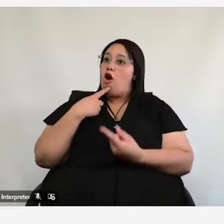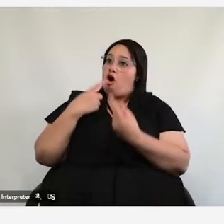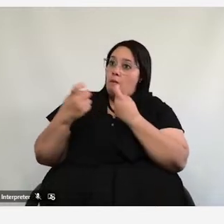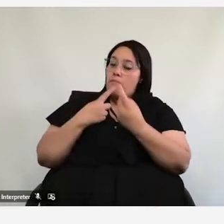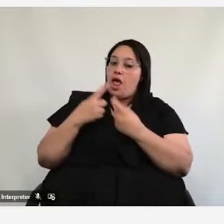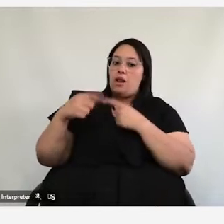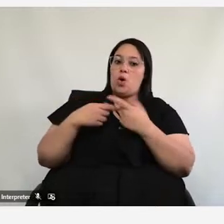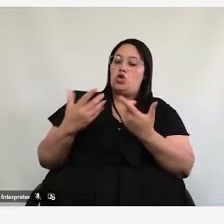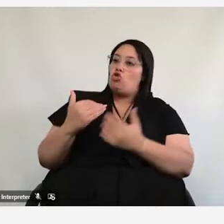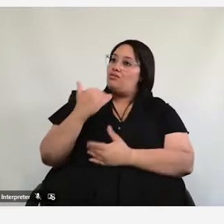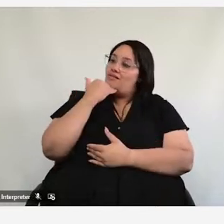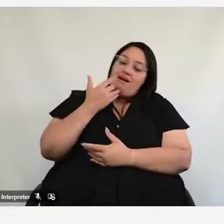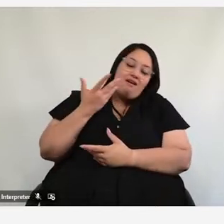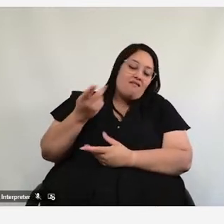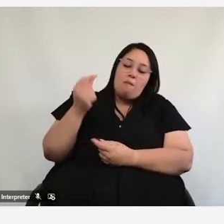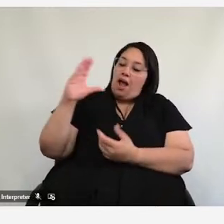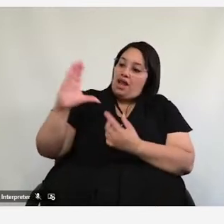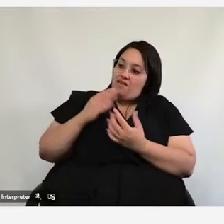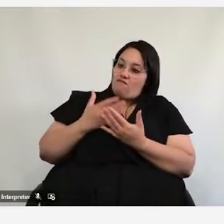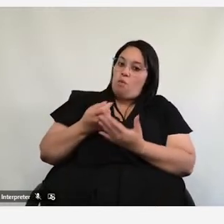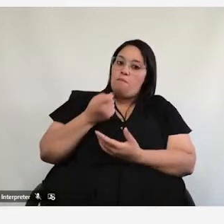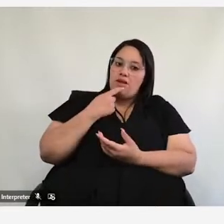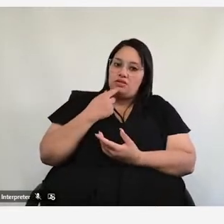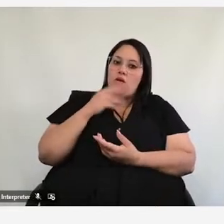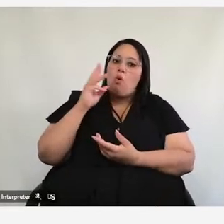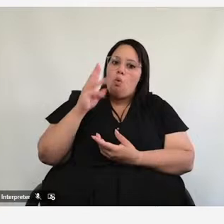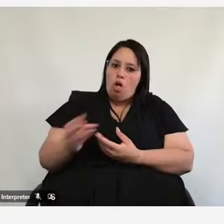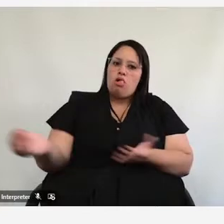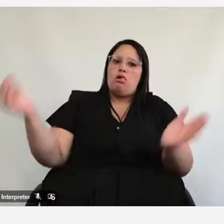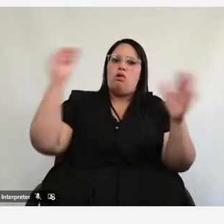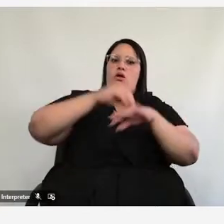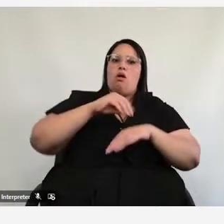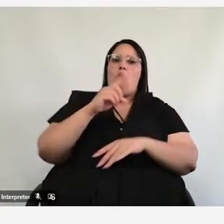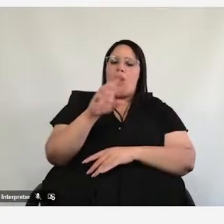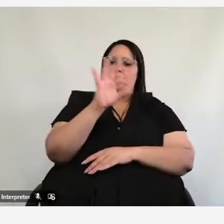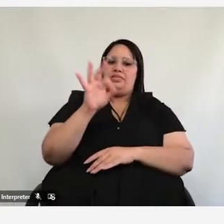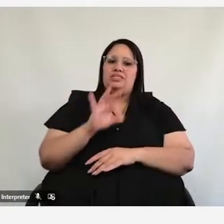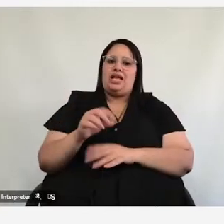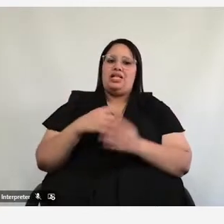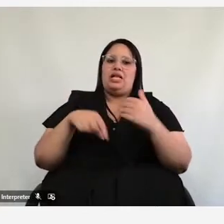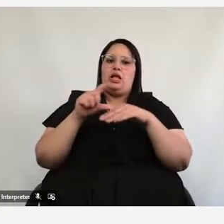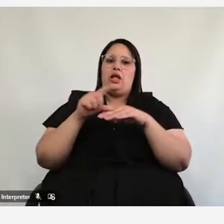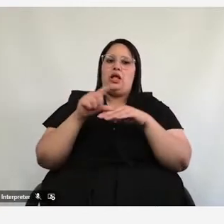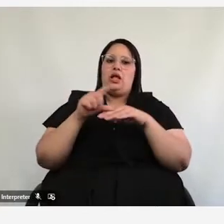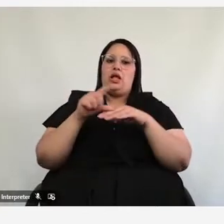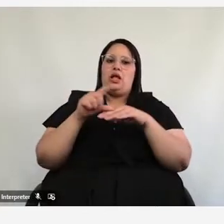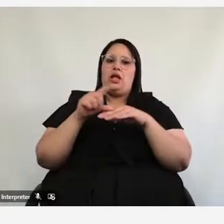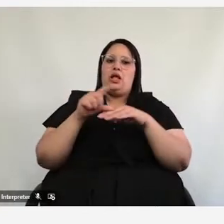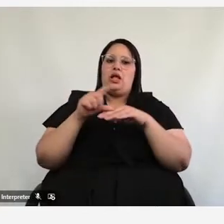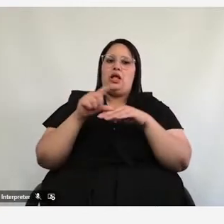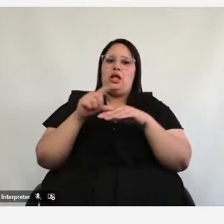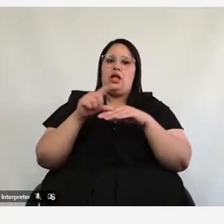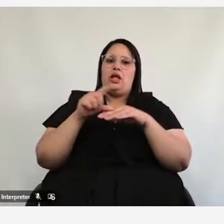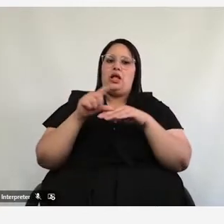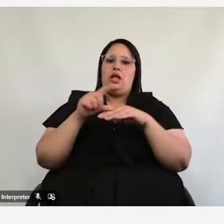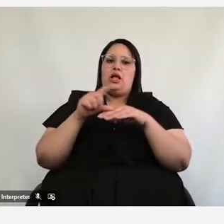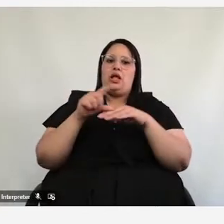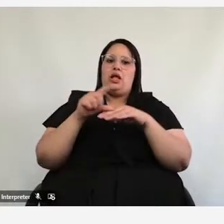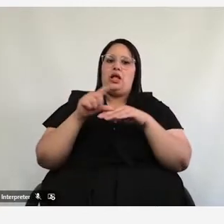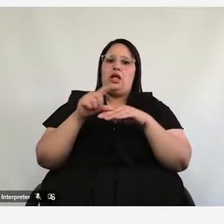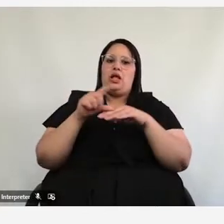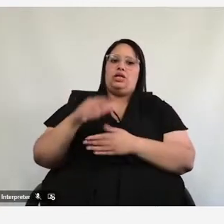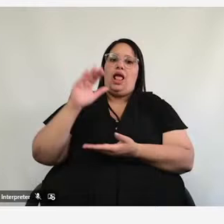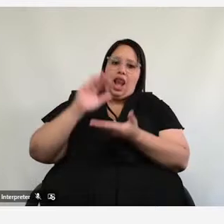that there's not enough money for medicine, there's going to be a 1% increase on VAT, which means the minister is going to be able to buy less plasters,